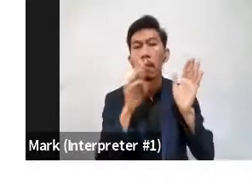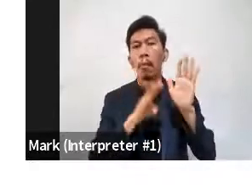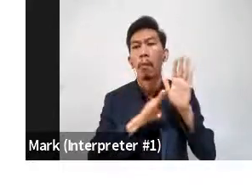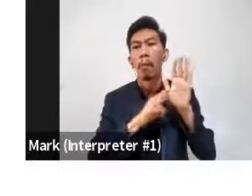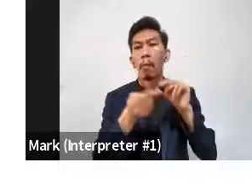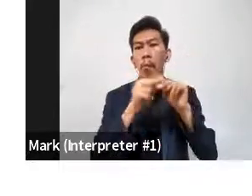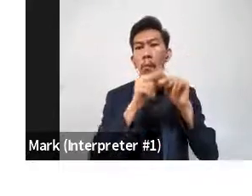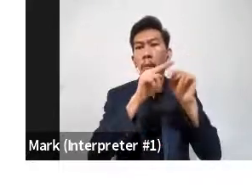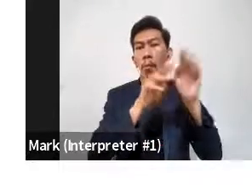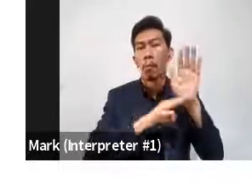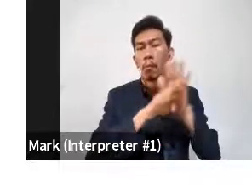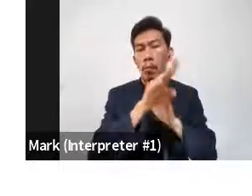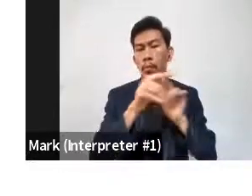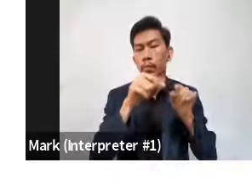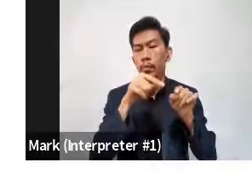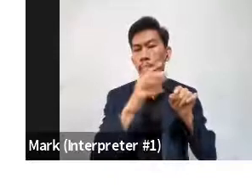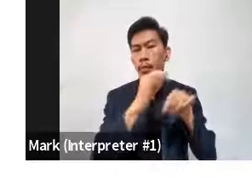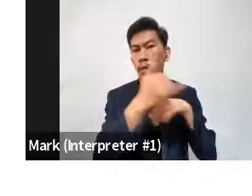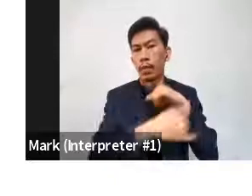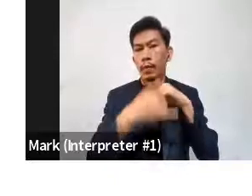countries, despite the